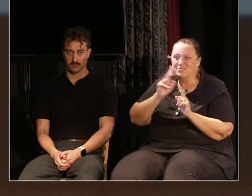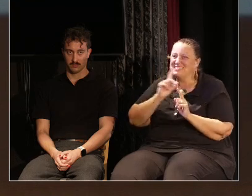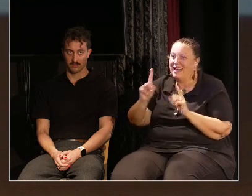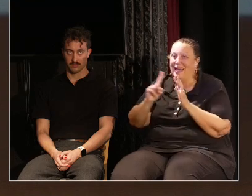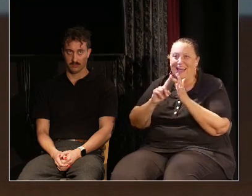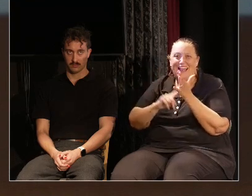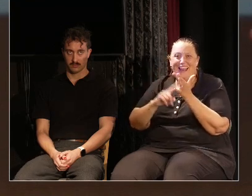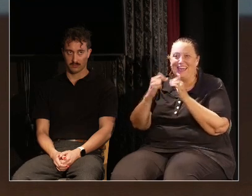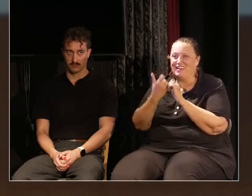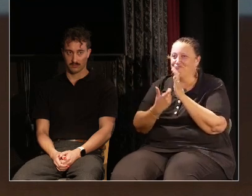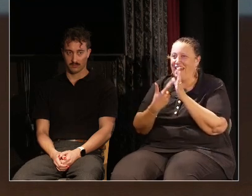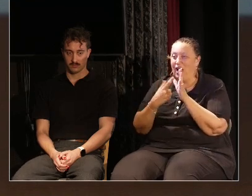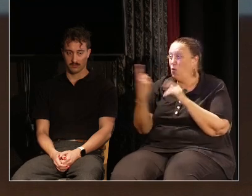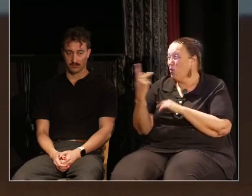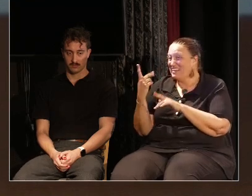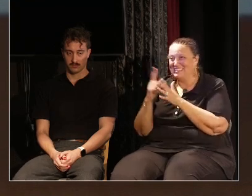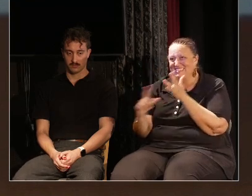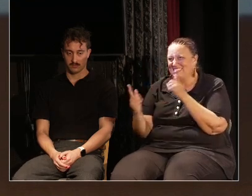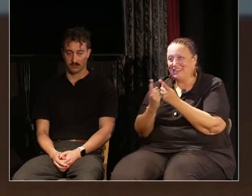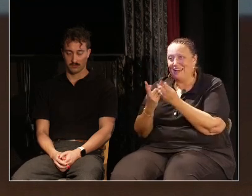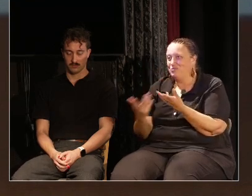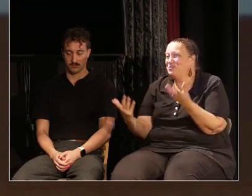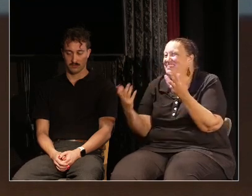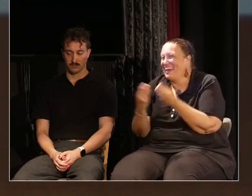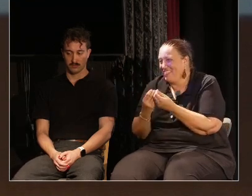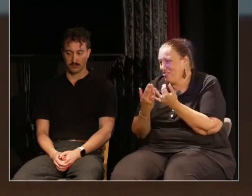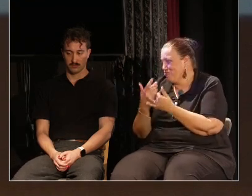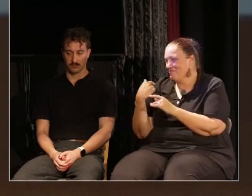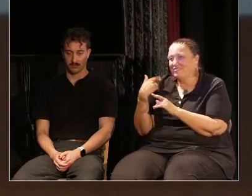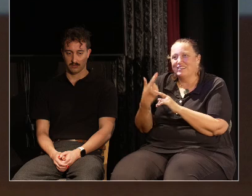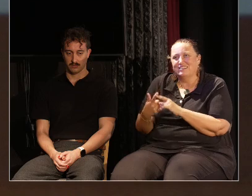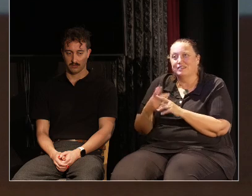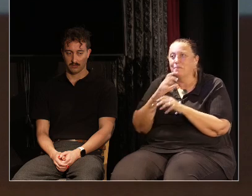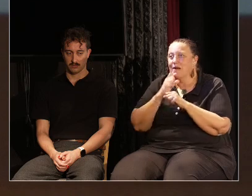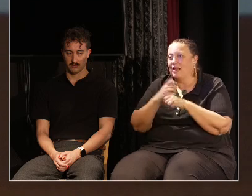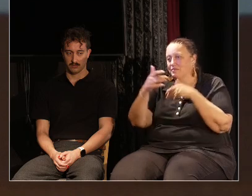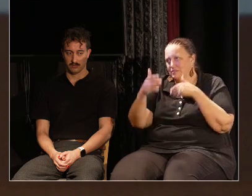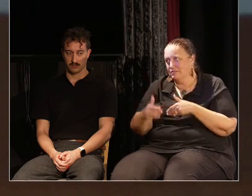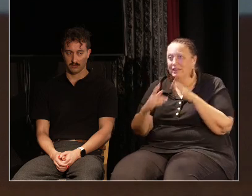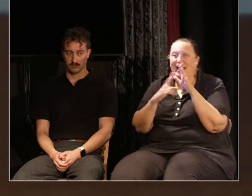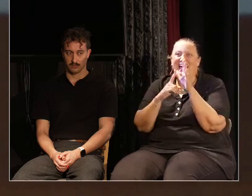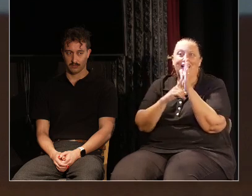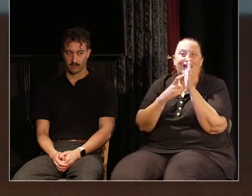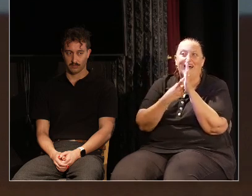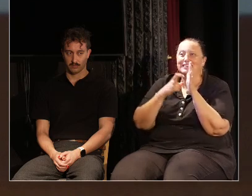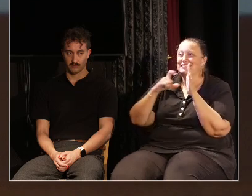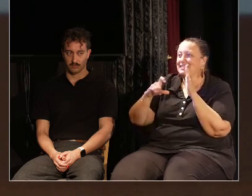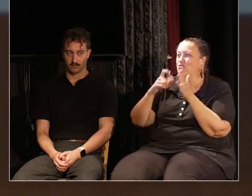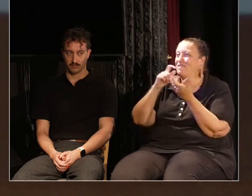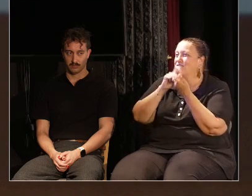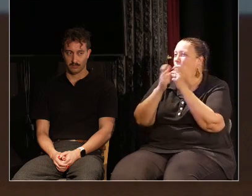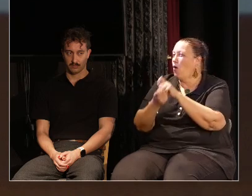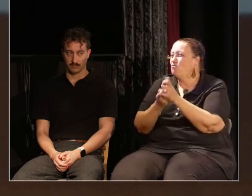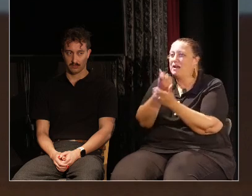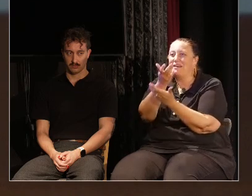know we did stuff together on this. During this parliament where after the ALRC reform recommendations came down,